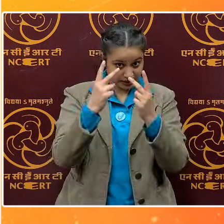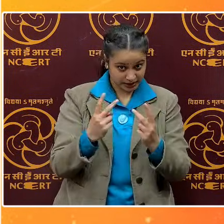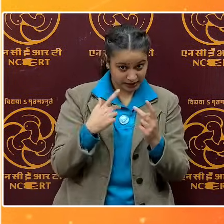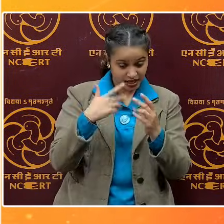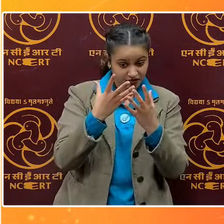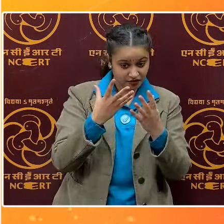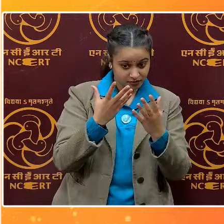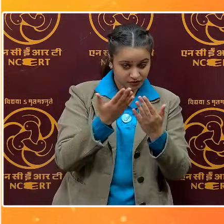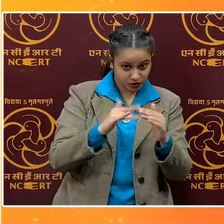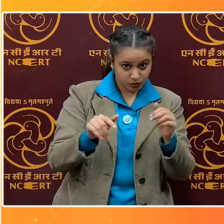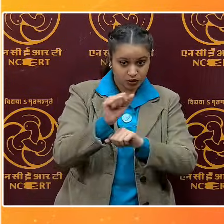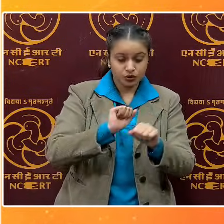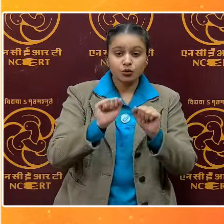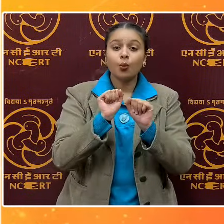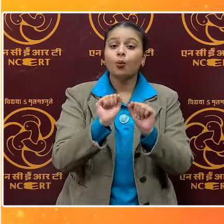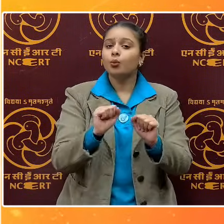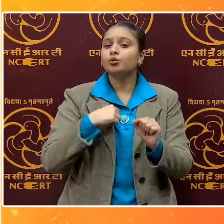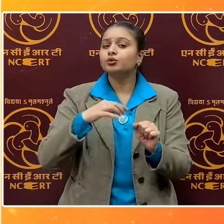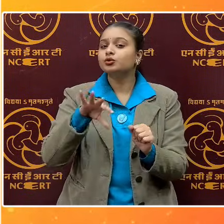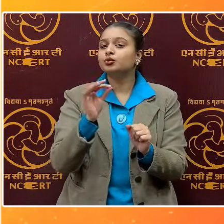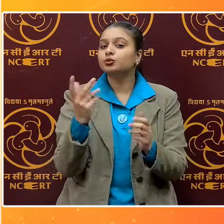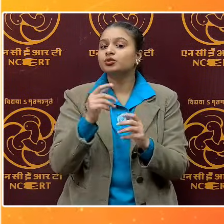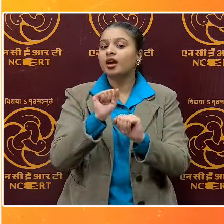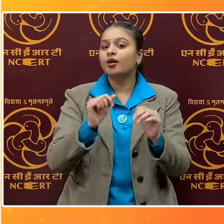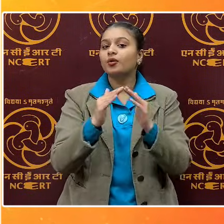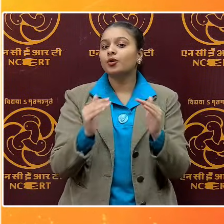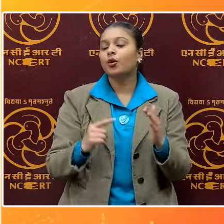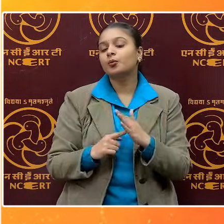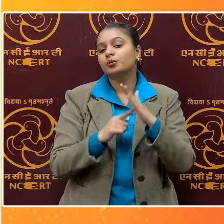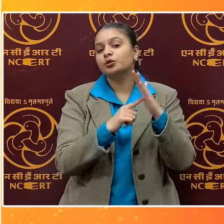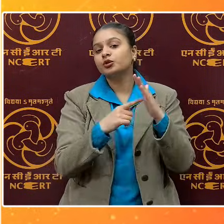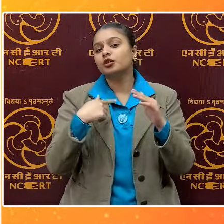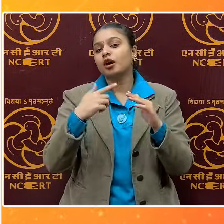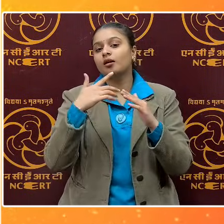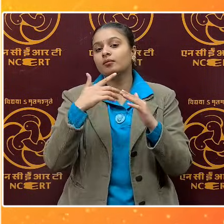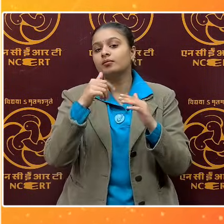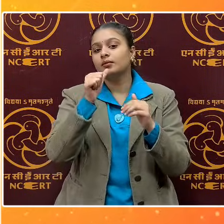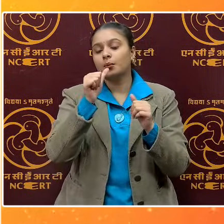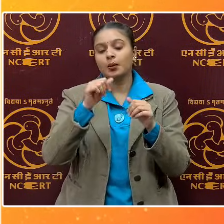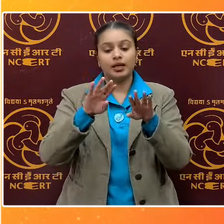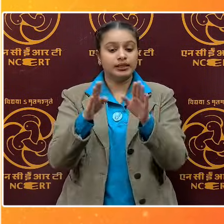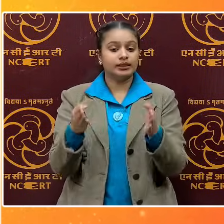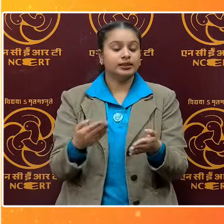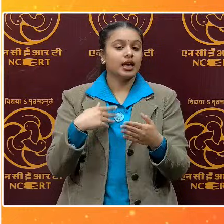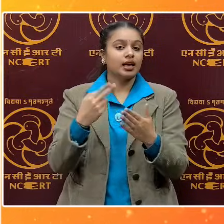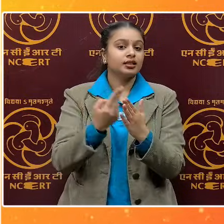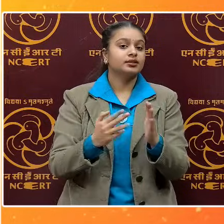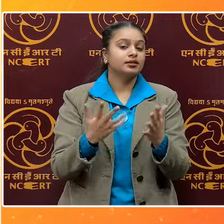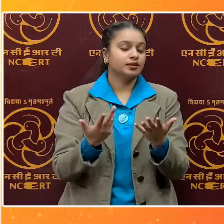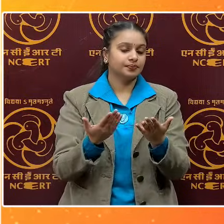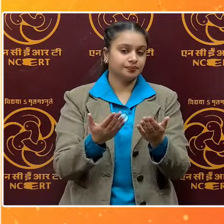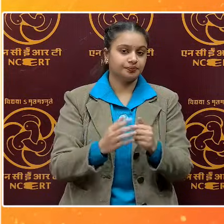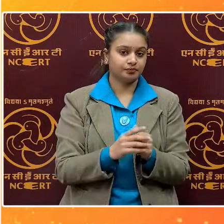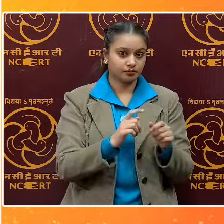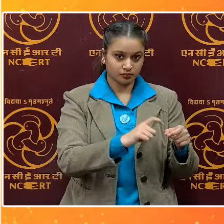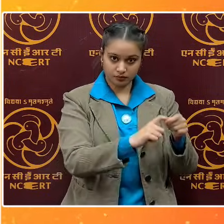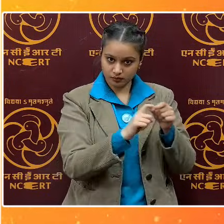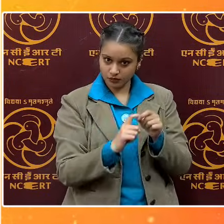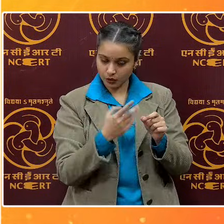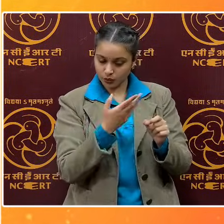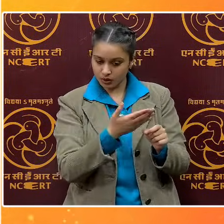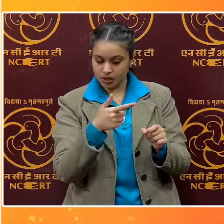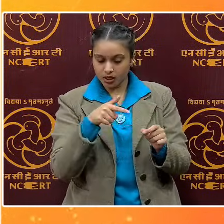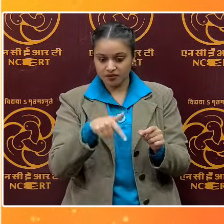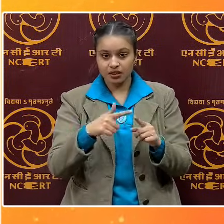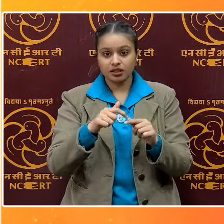well. What kind of water tank would you like to have on your rooftops? Just let us know. Yes. Okay. Now over to your question. Okay. You asked me that